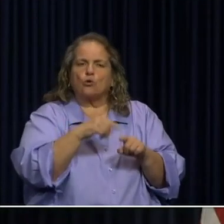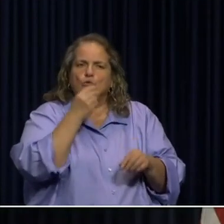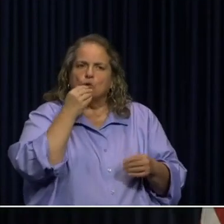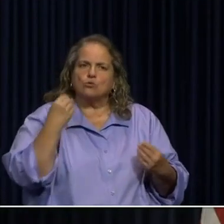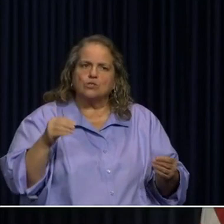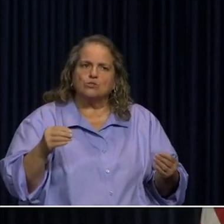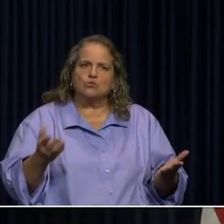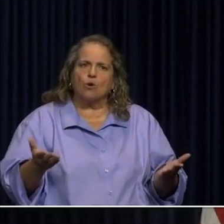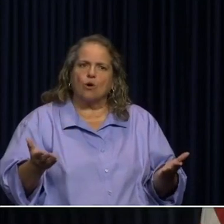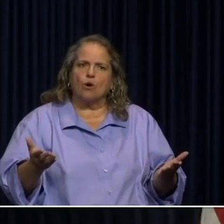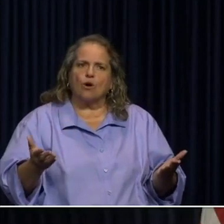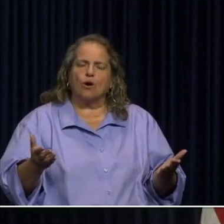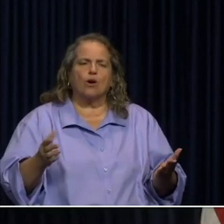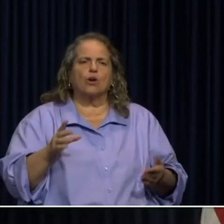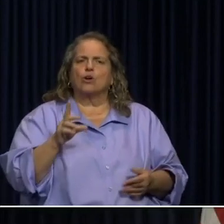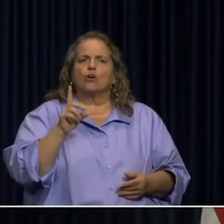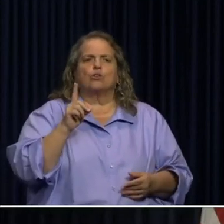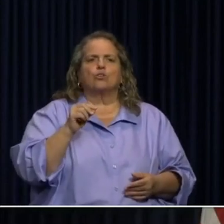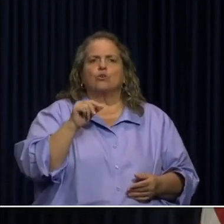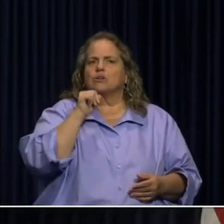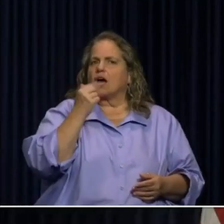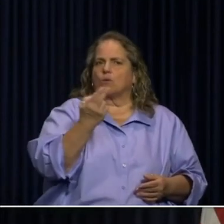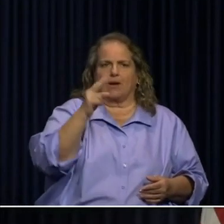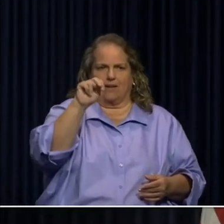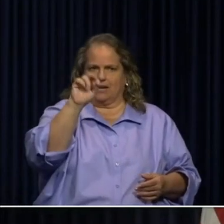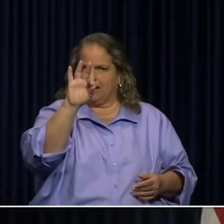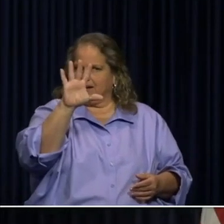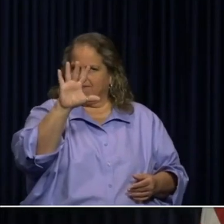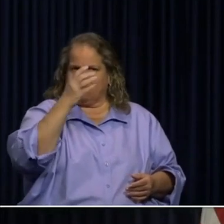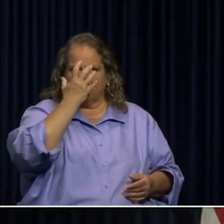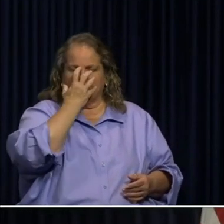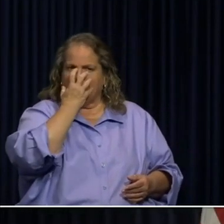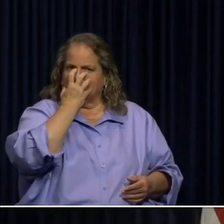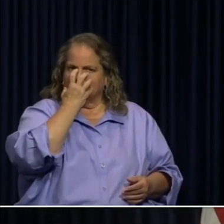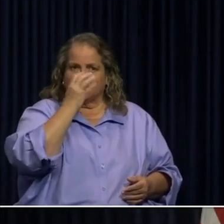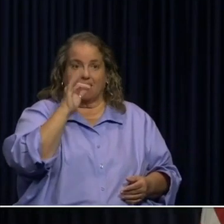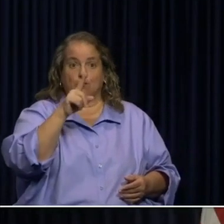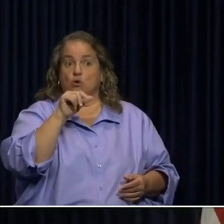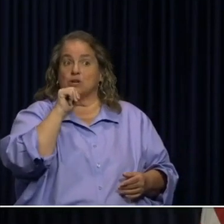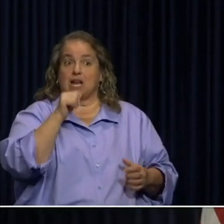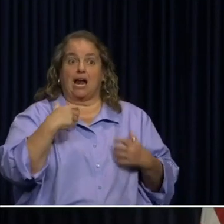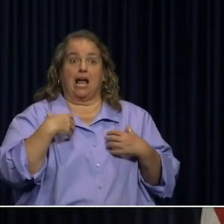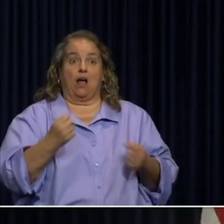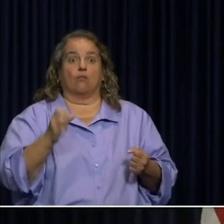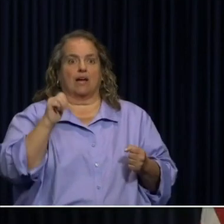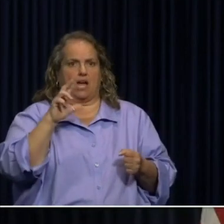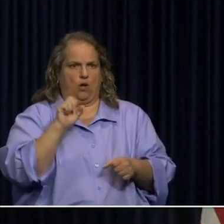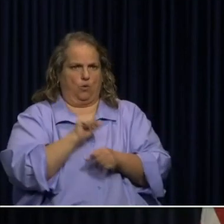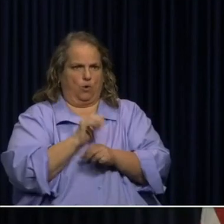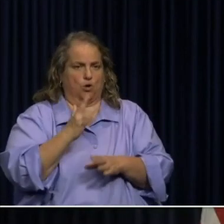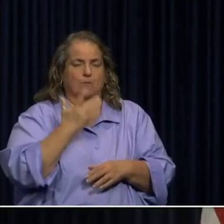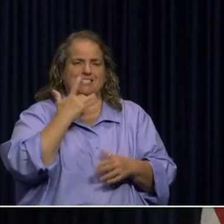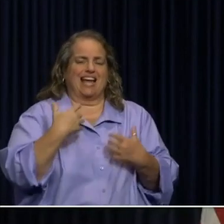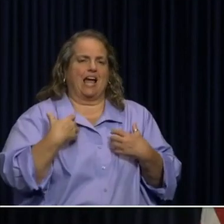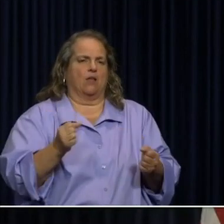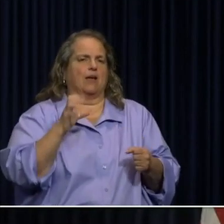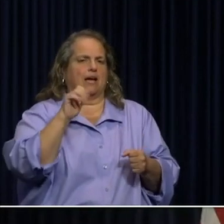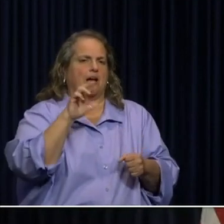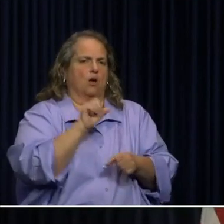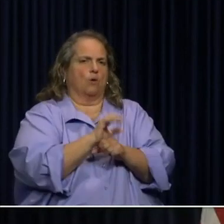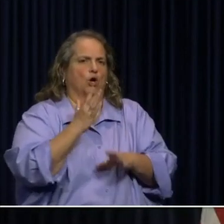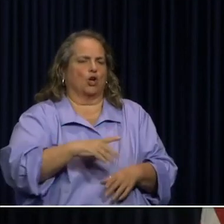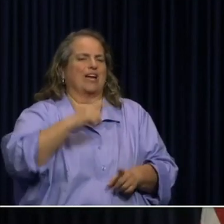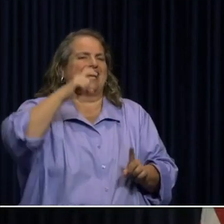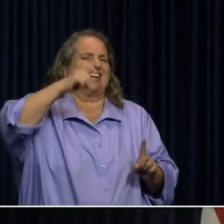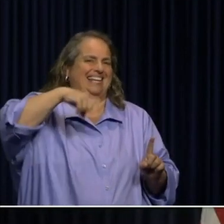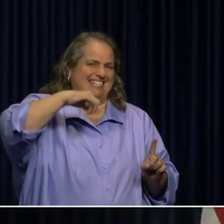store. Now, don't wear an N95 mask if you are not a healthcare worker, because that healthcare worker needs it a